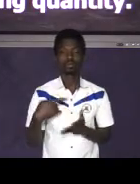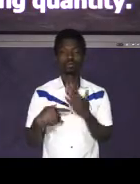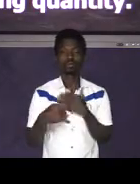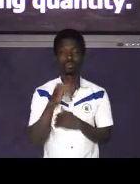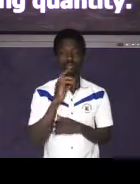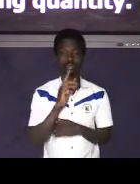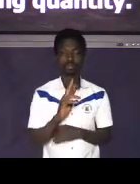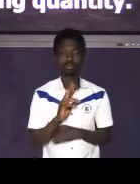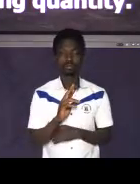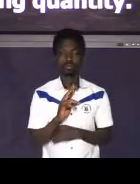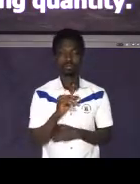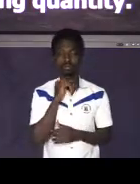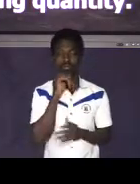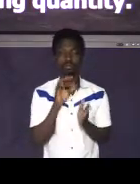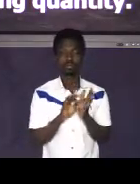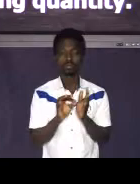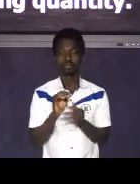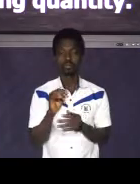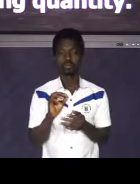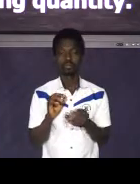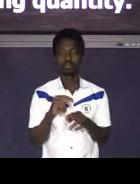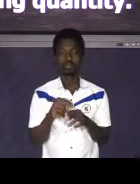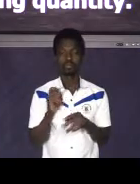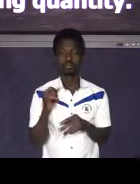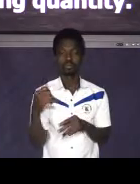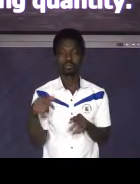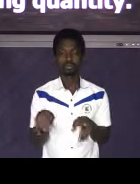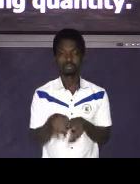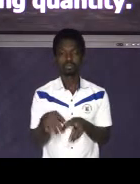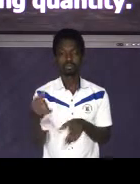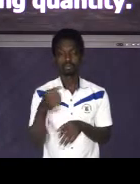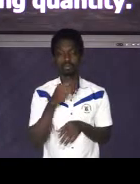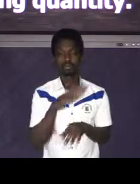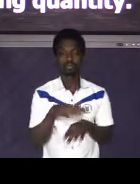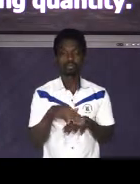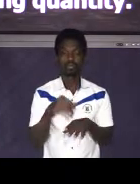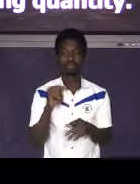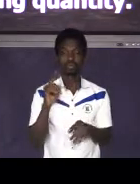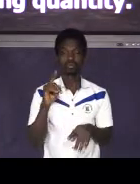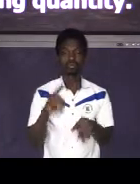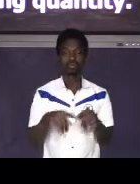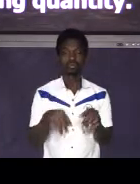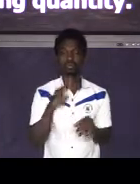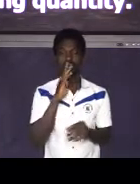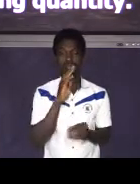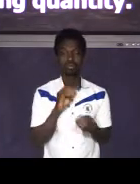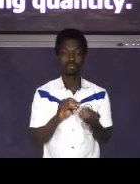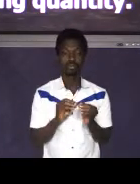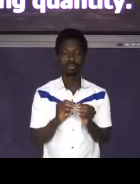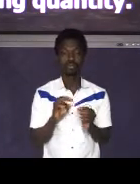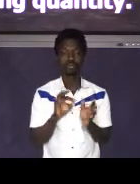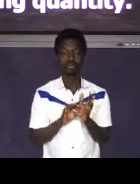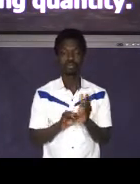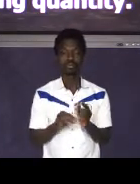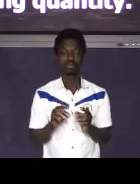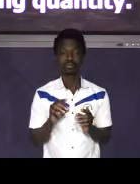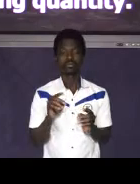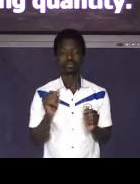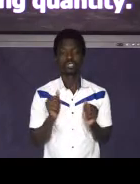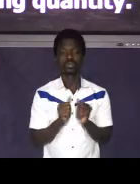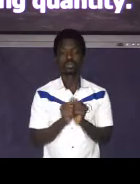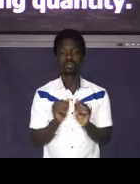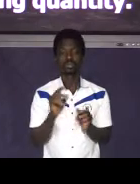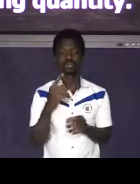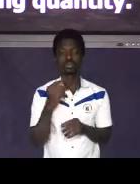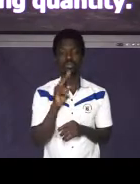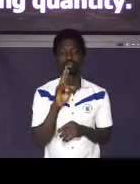What are uncountable nouns? Uncountable nouns, as they are called, cannot be numerically counted without the use of